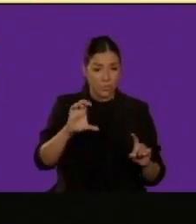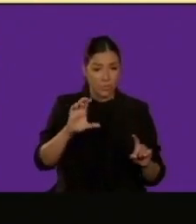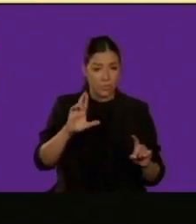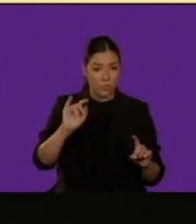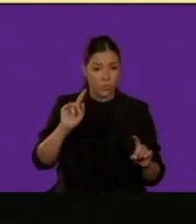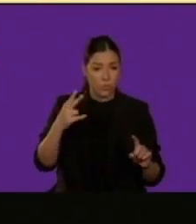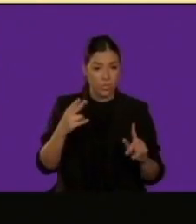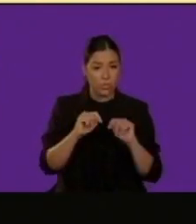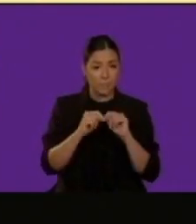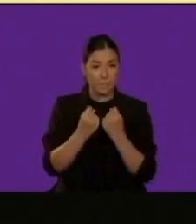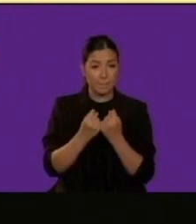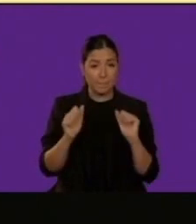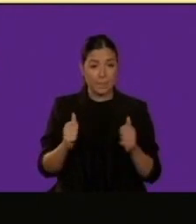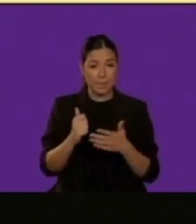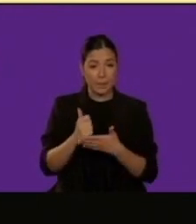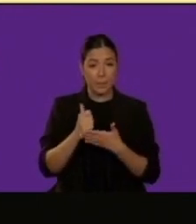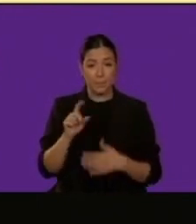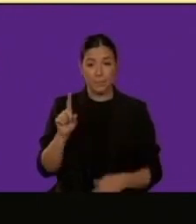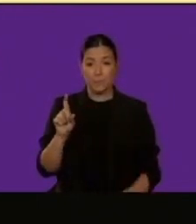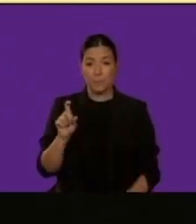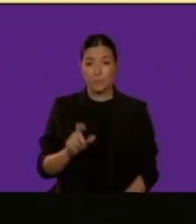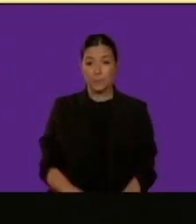Okay.